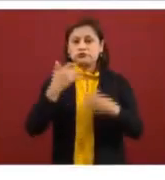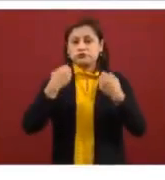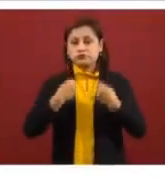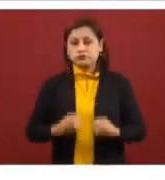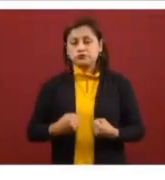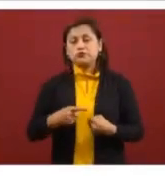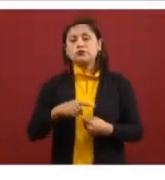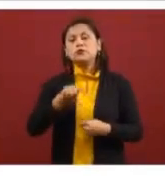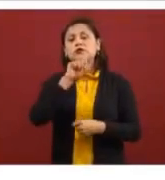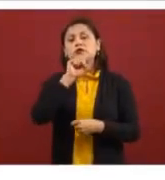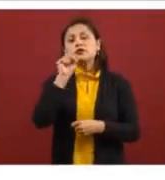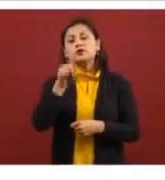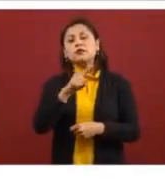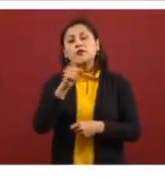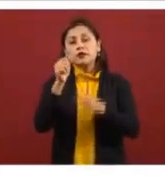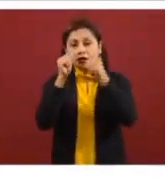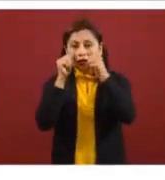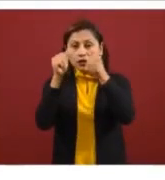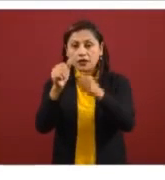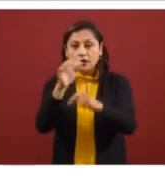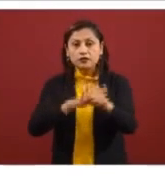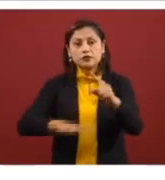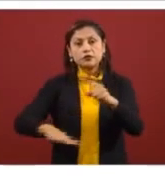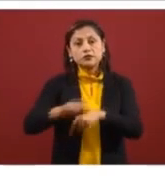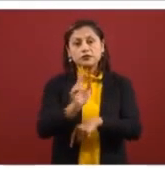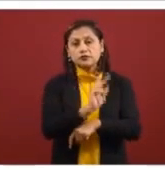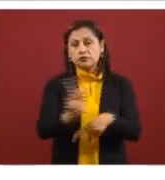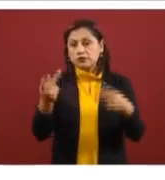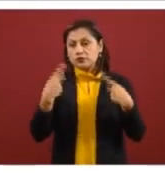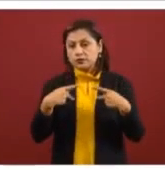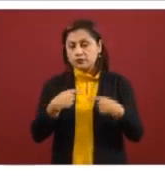and they will meet the demand of health.